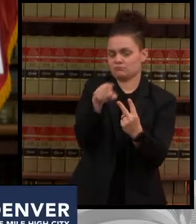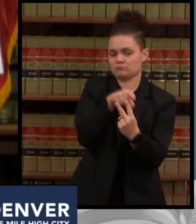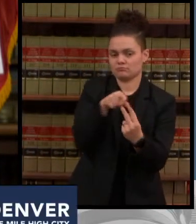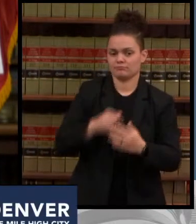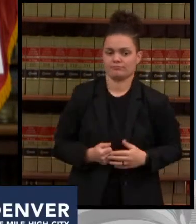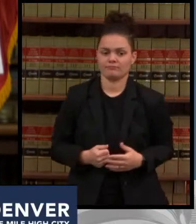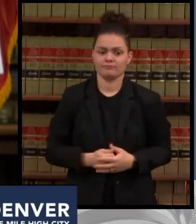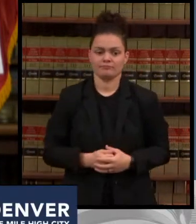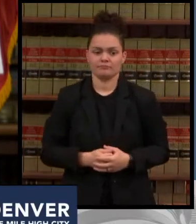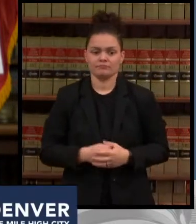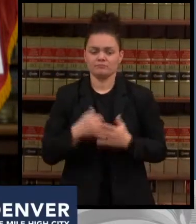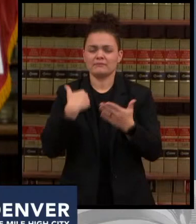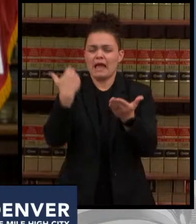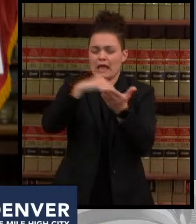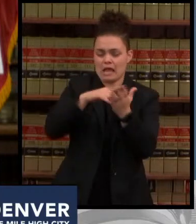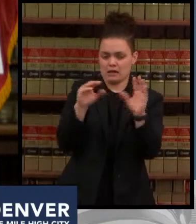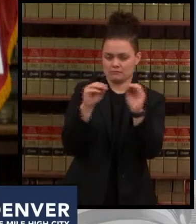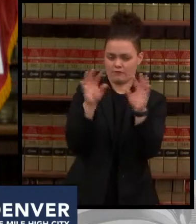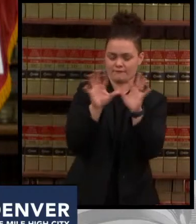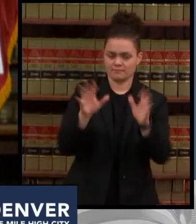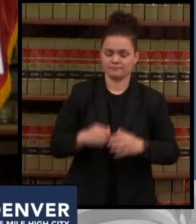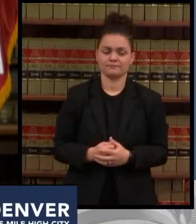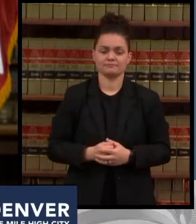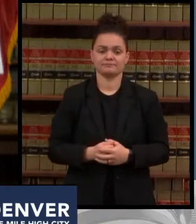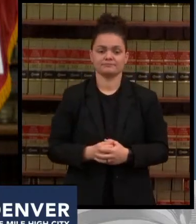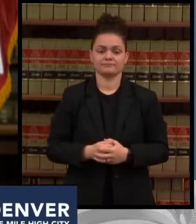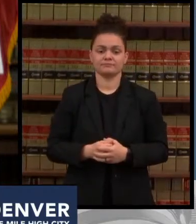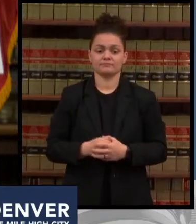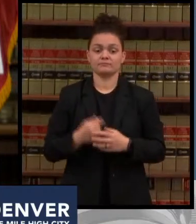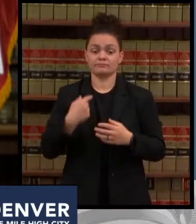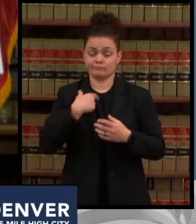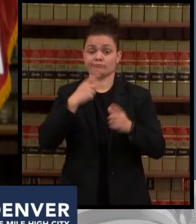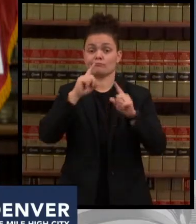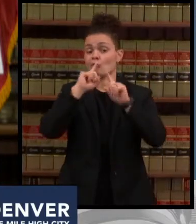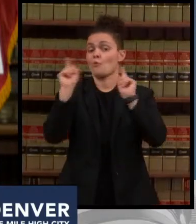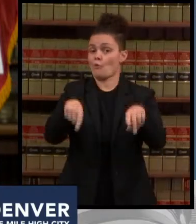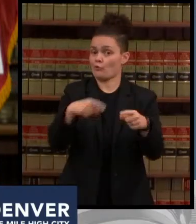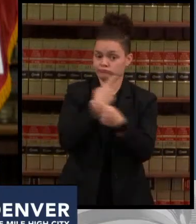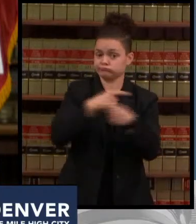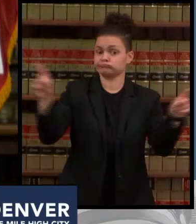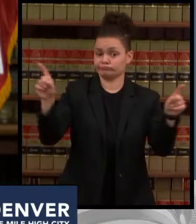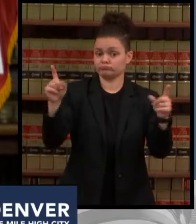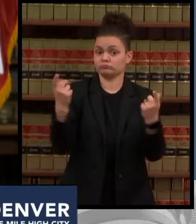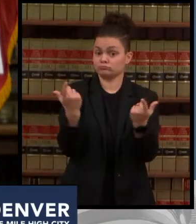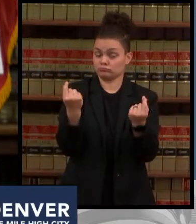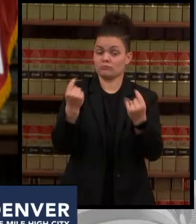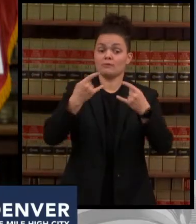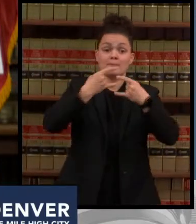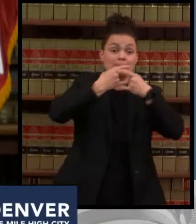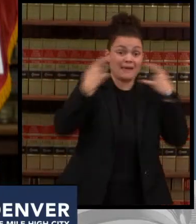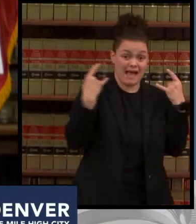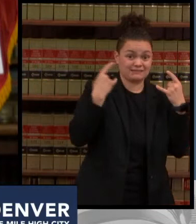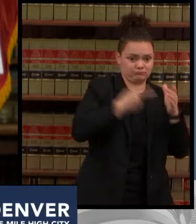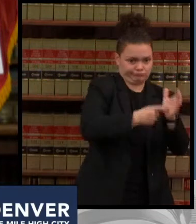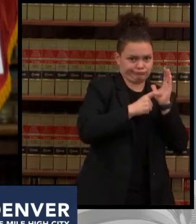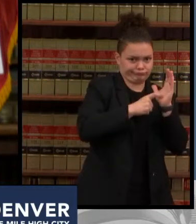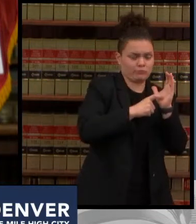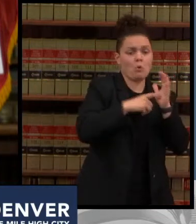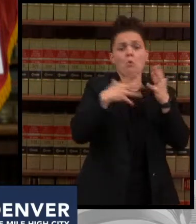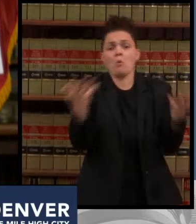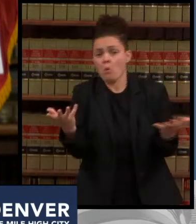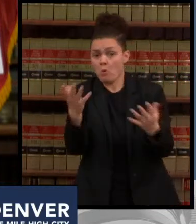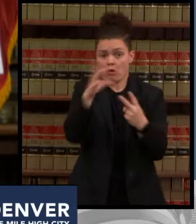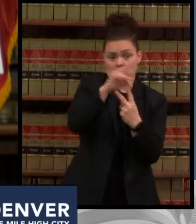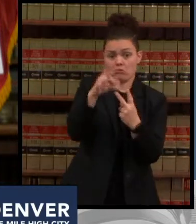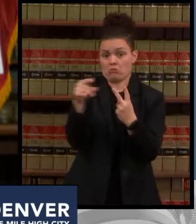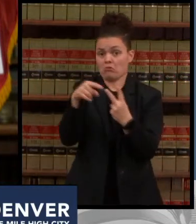issuing what I like to call a VASC or mask mandate. Either your venue or business is requiring to proof